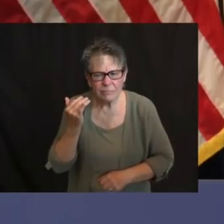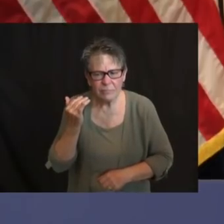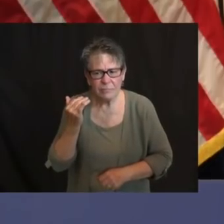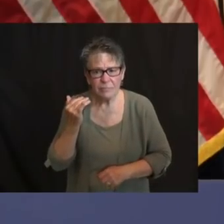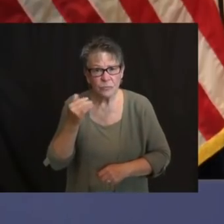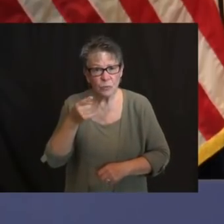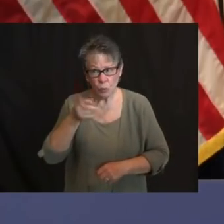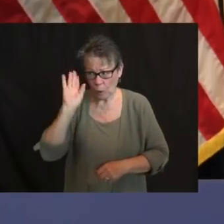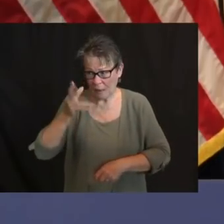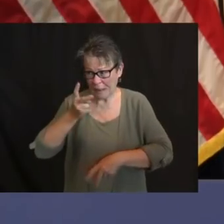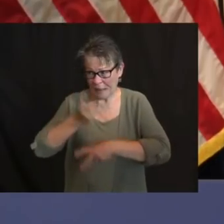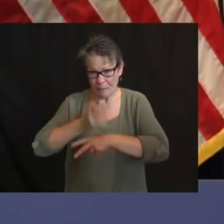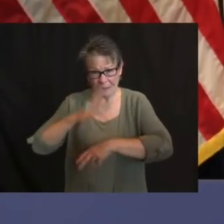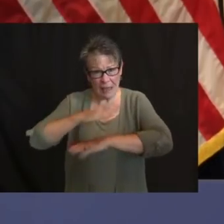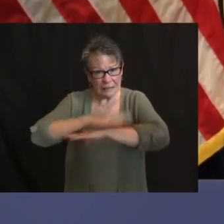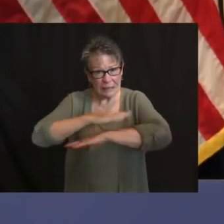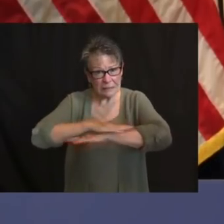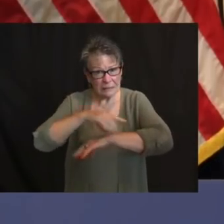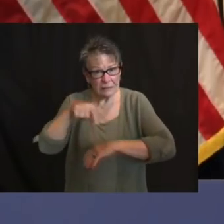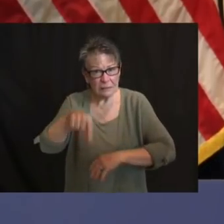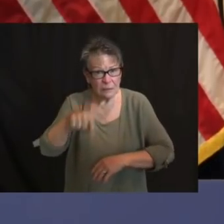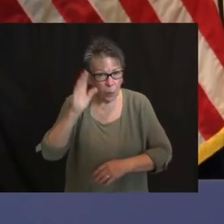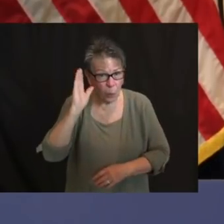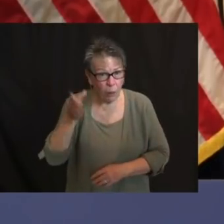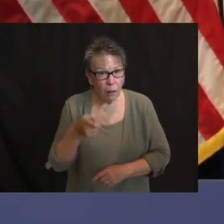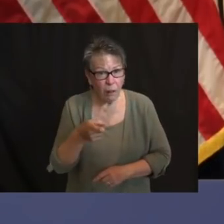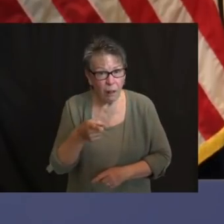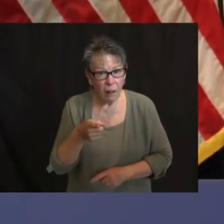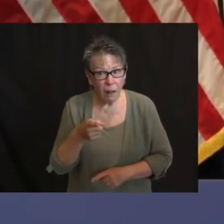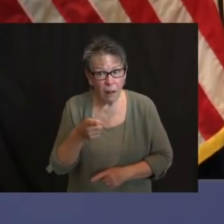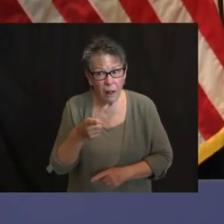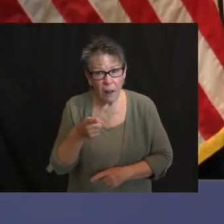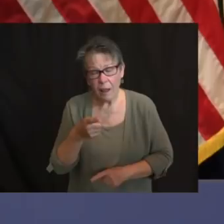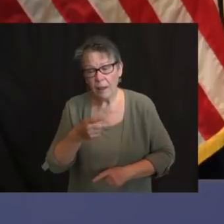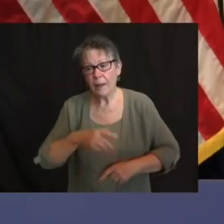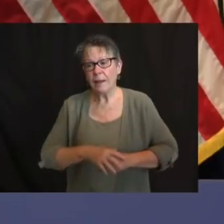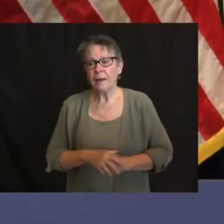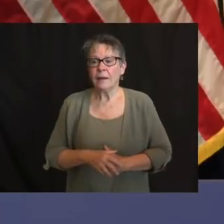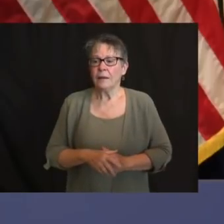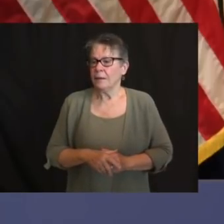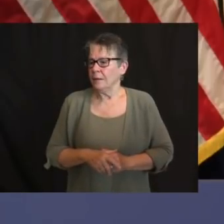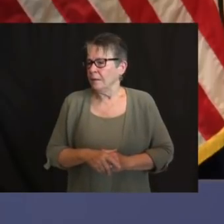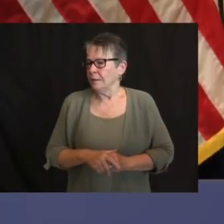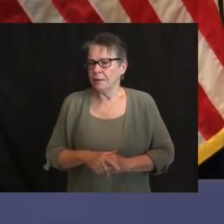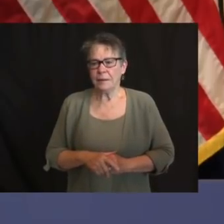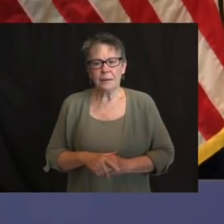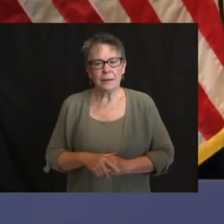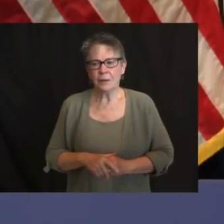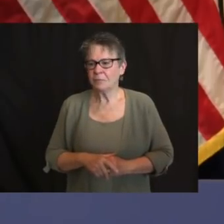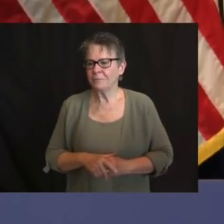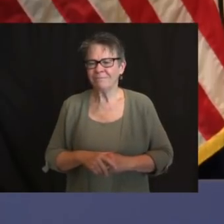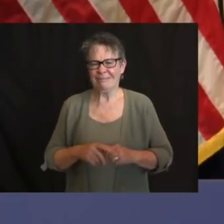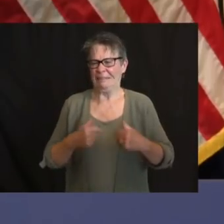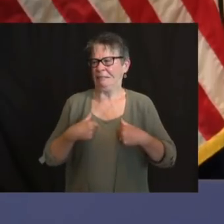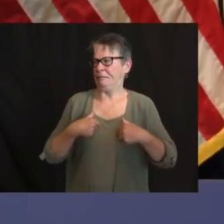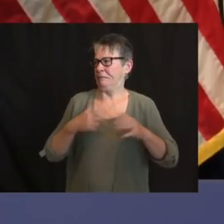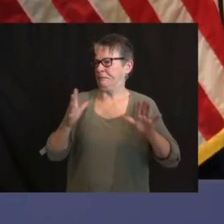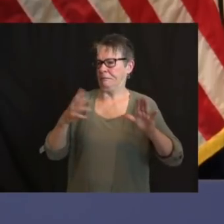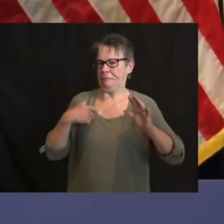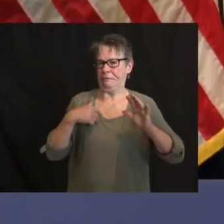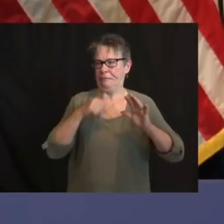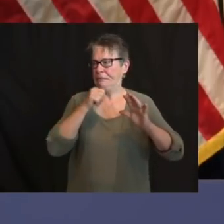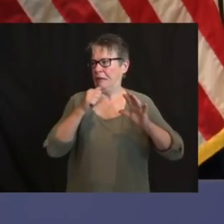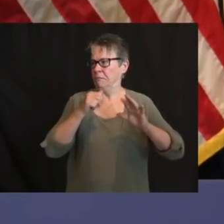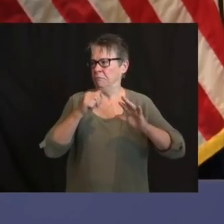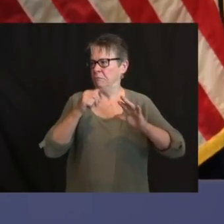have at my ready usually Woodrow Wilson talking points, so you'll forgive me for not having been asked this question before.